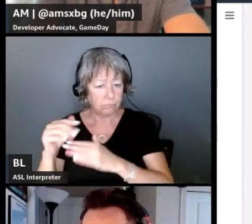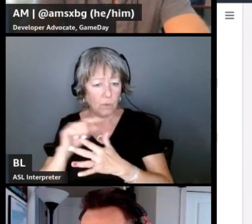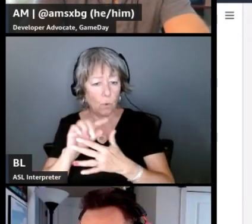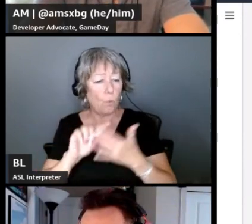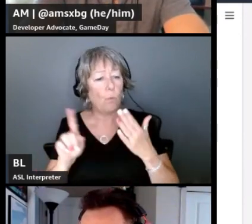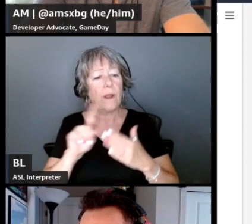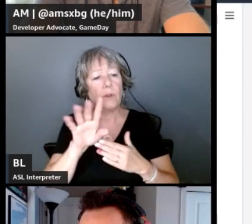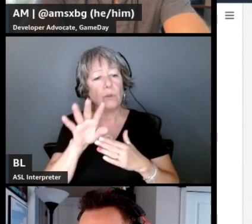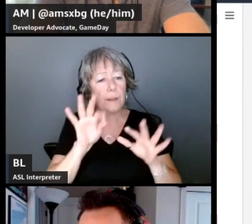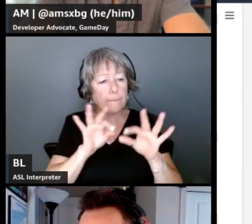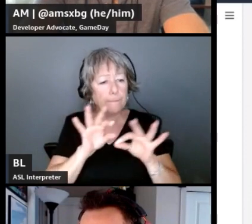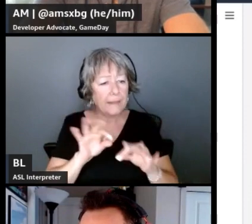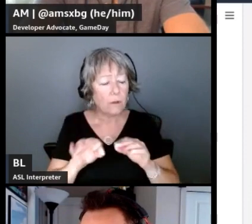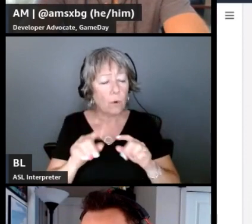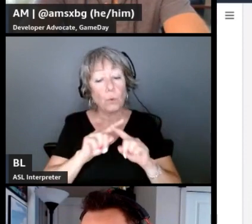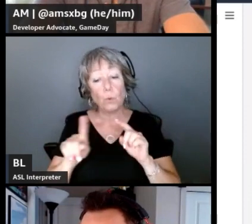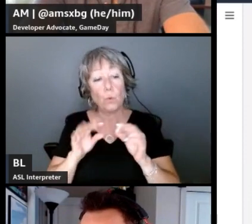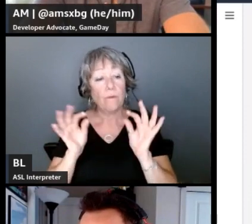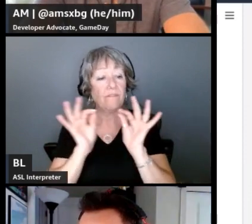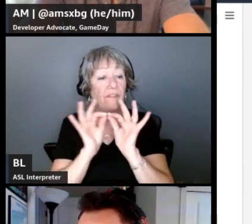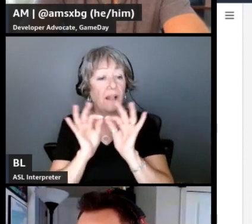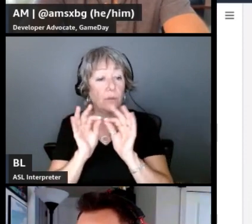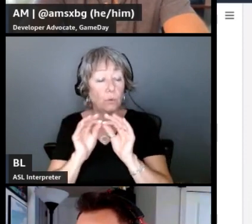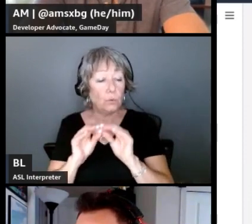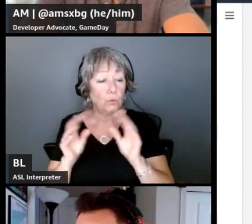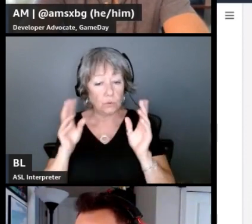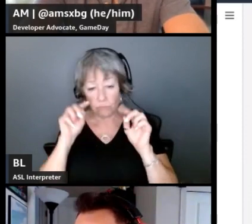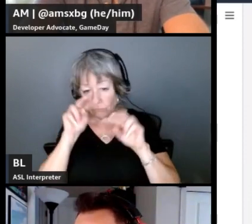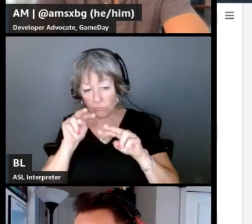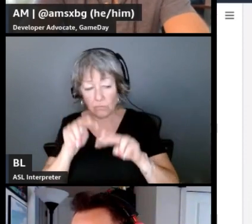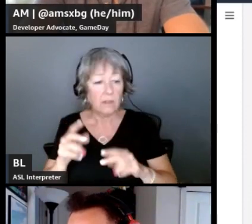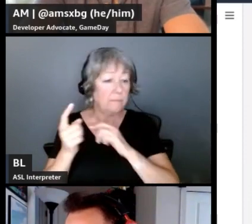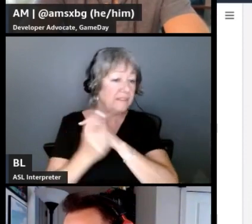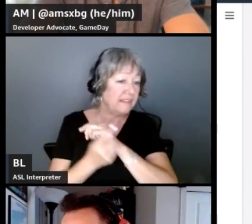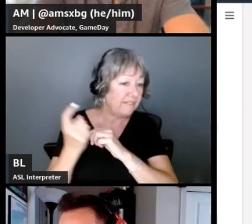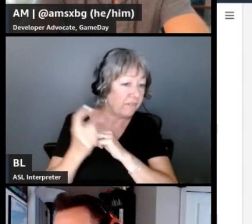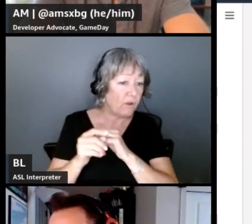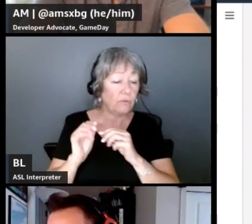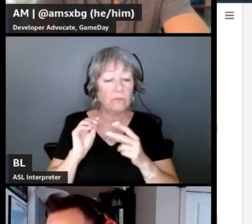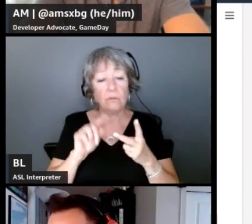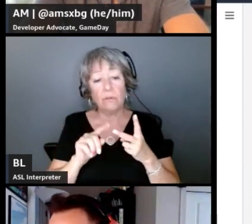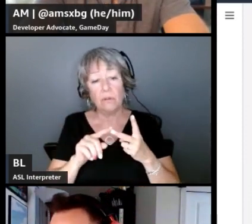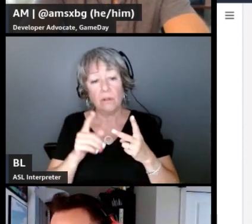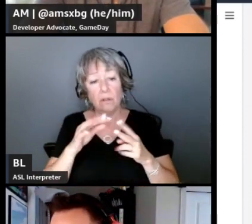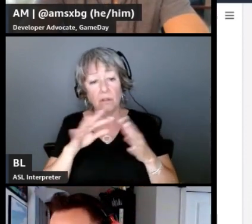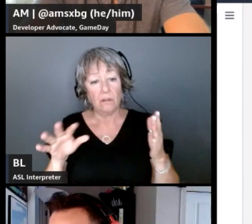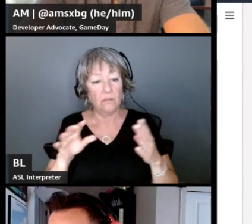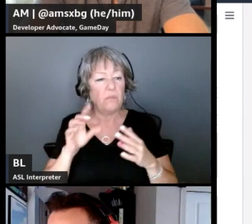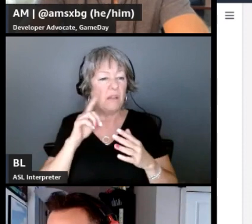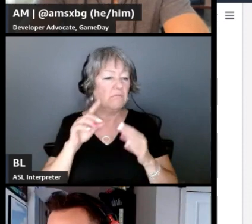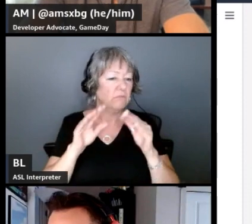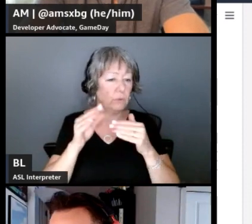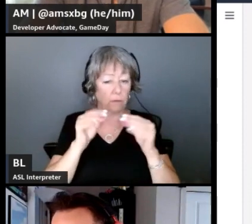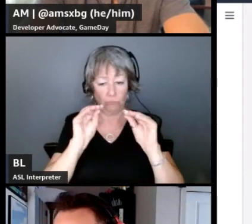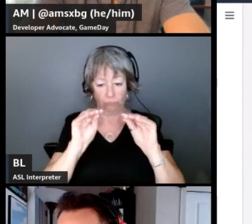parameters and put new values beyond whatever is defaultly defined as part of your template, right? So I'll just put some text over